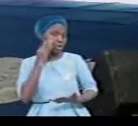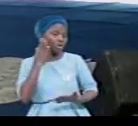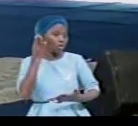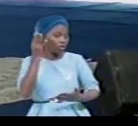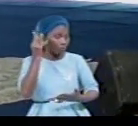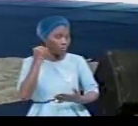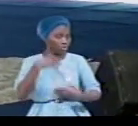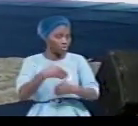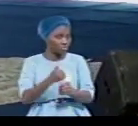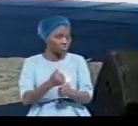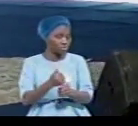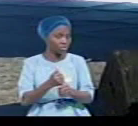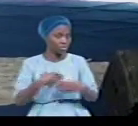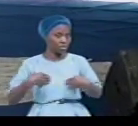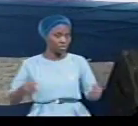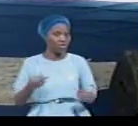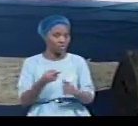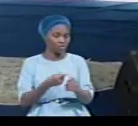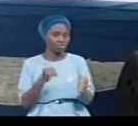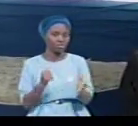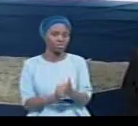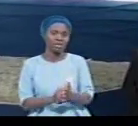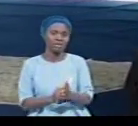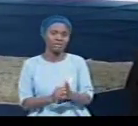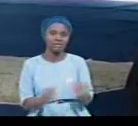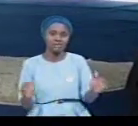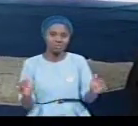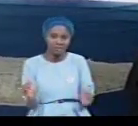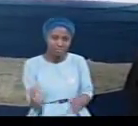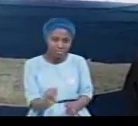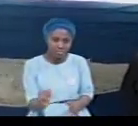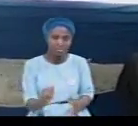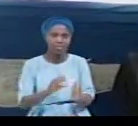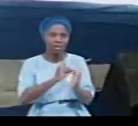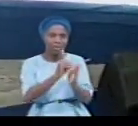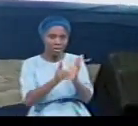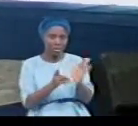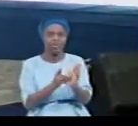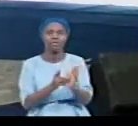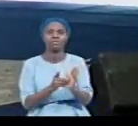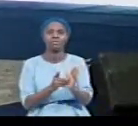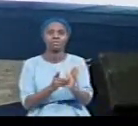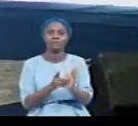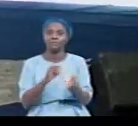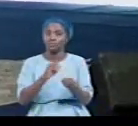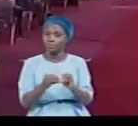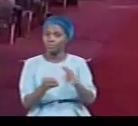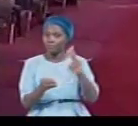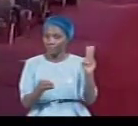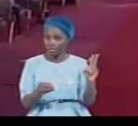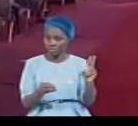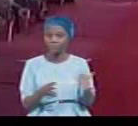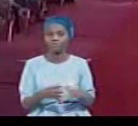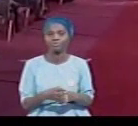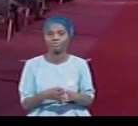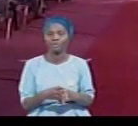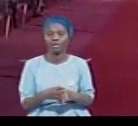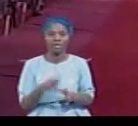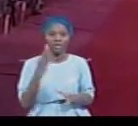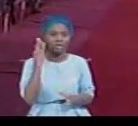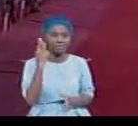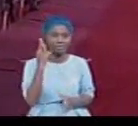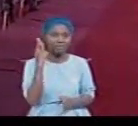from that very hour. Let's come now to number two here. Number two, ministers